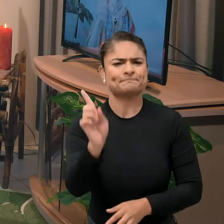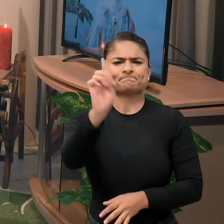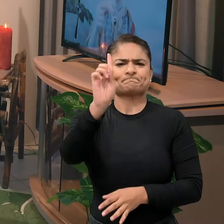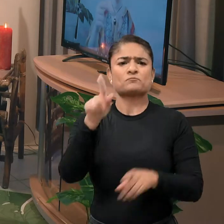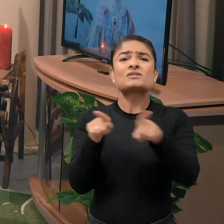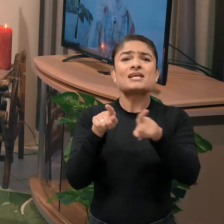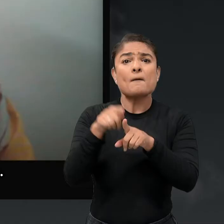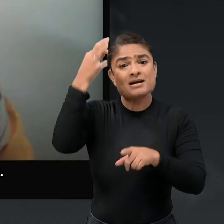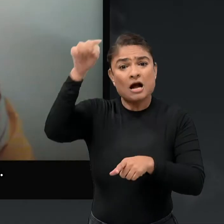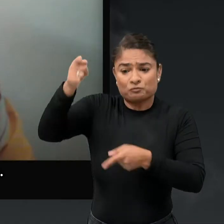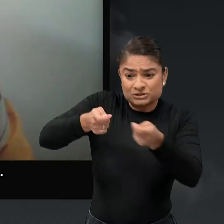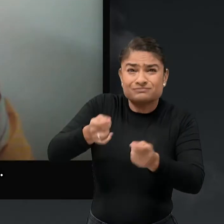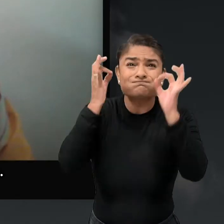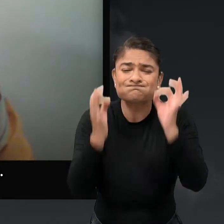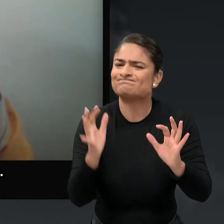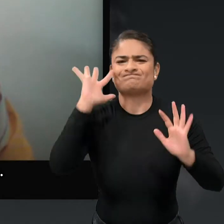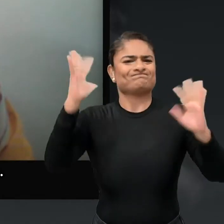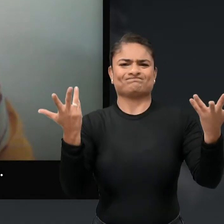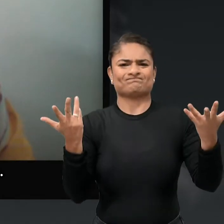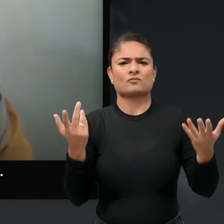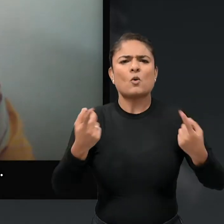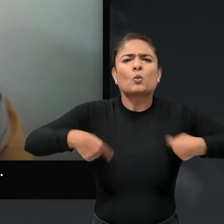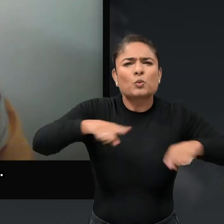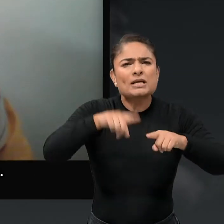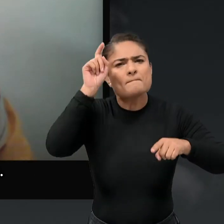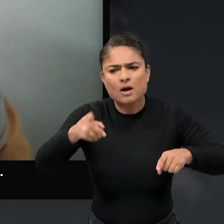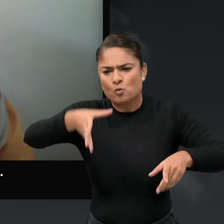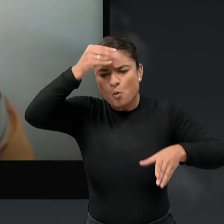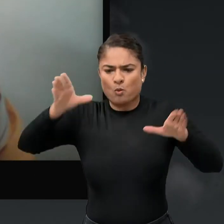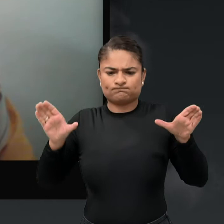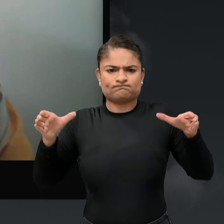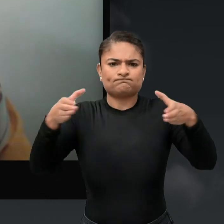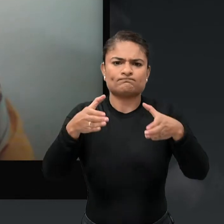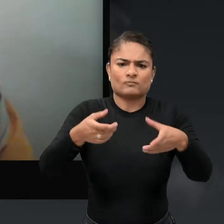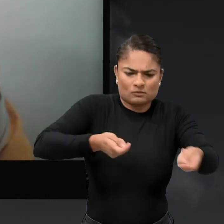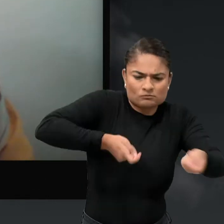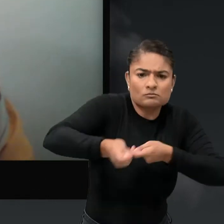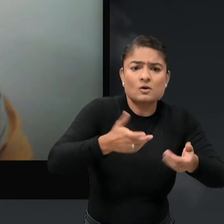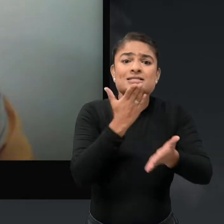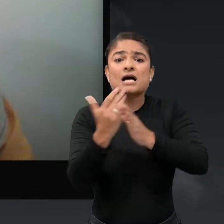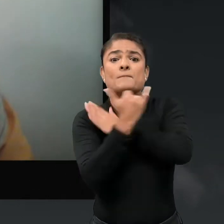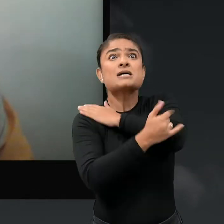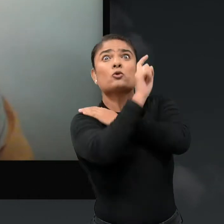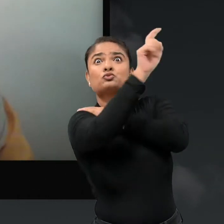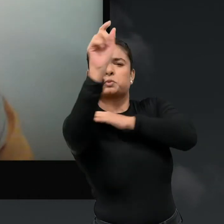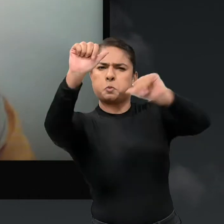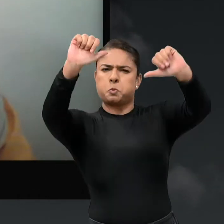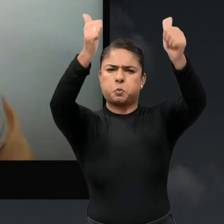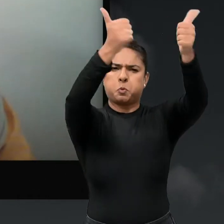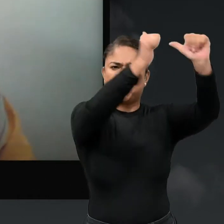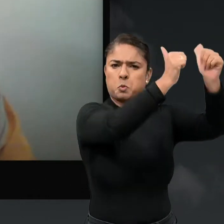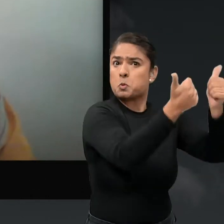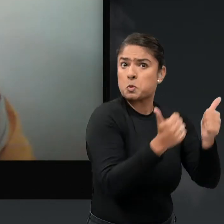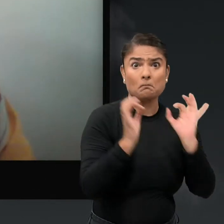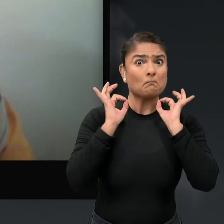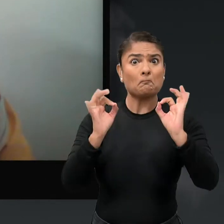govern differently and how to govern in a unified way. But there are some countries who have done it really